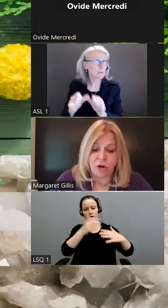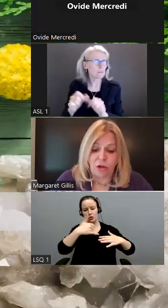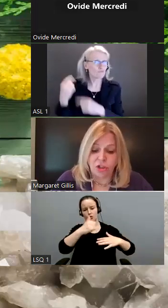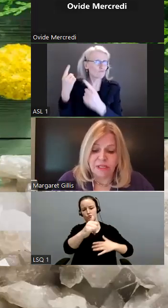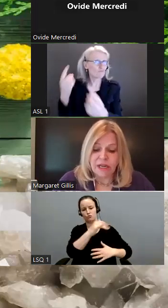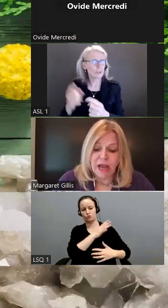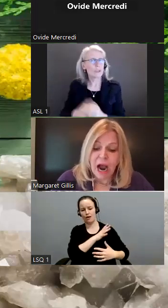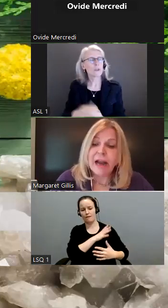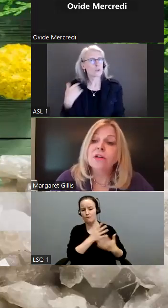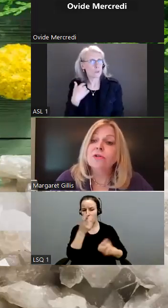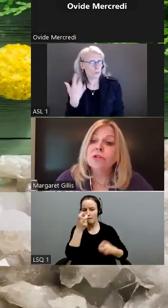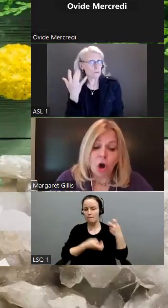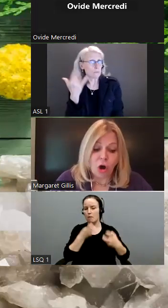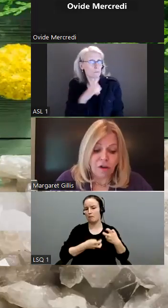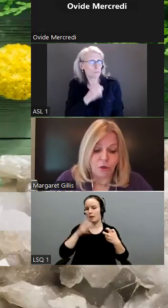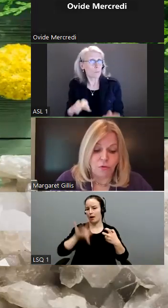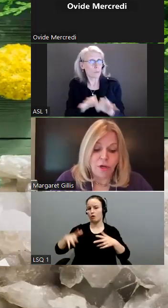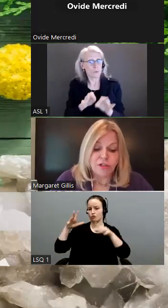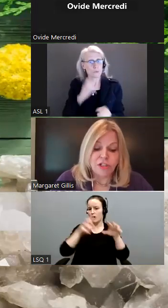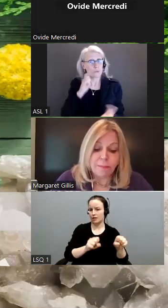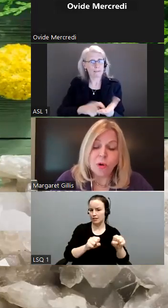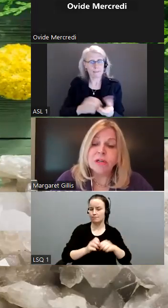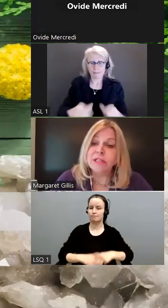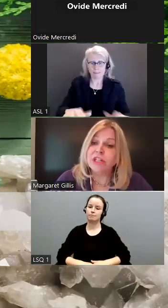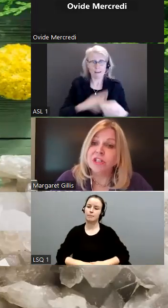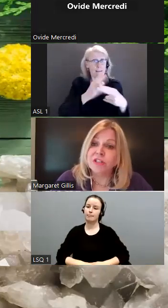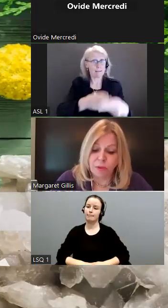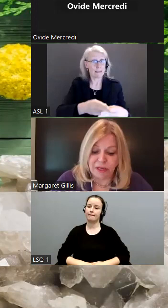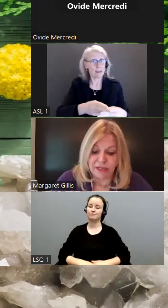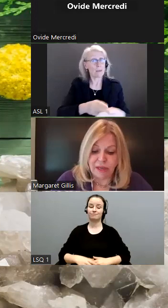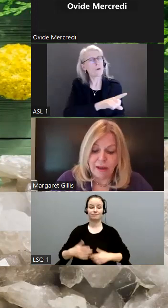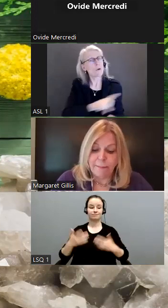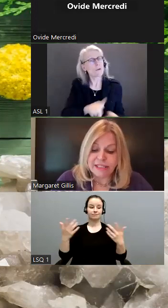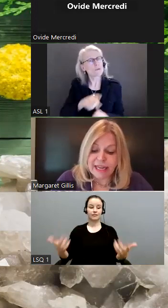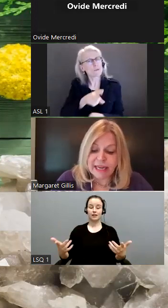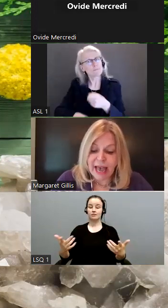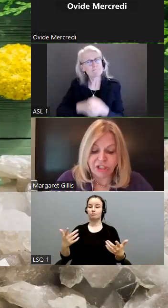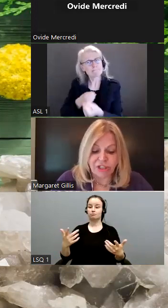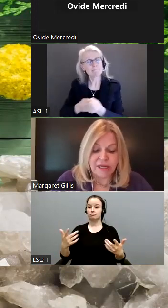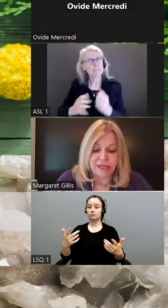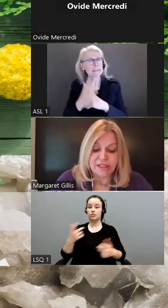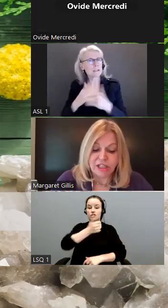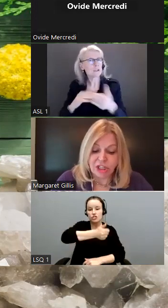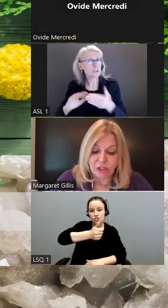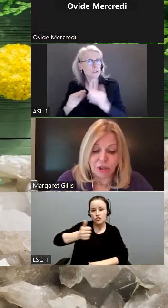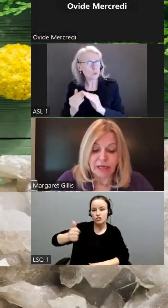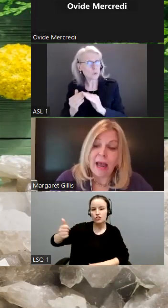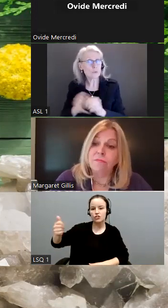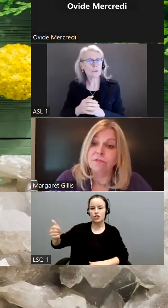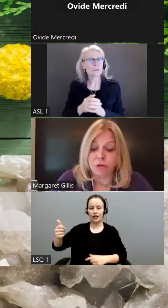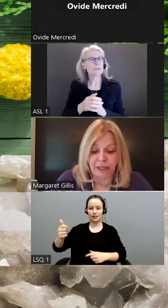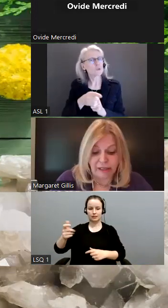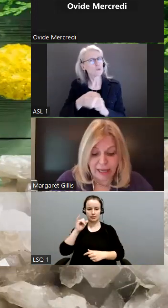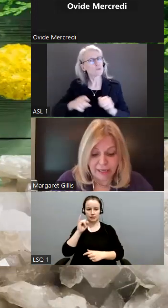land acknowledgement, I encourage all of you to support Indigenous communities by taking actions such as looking